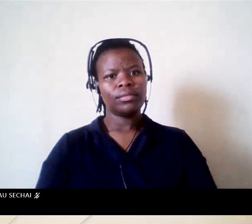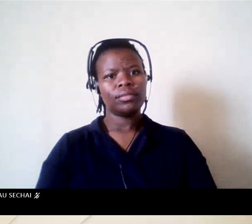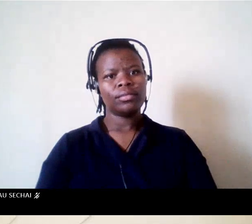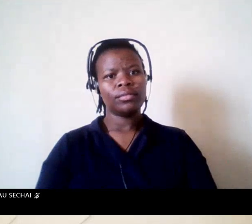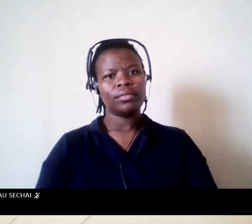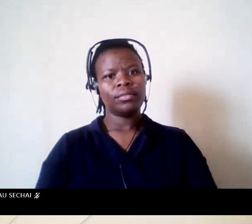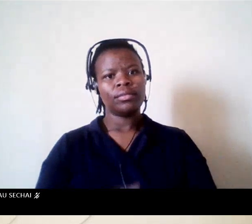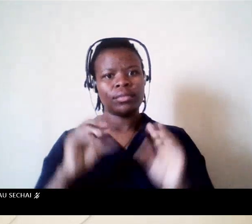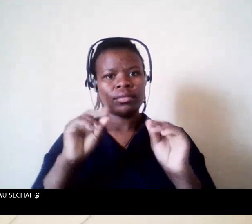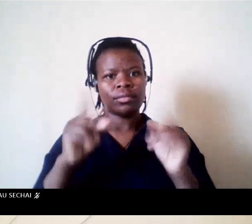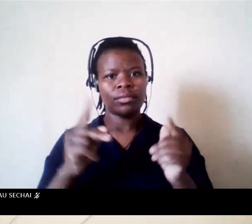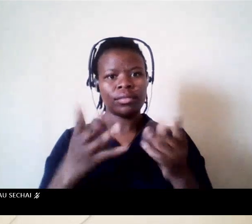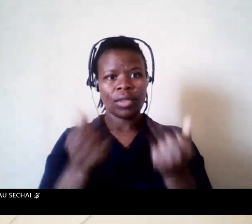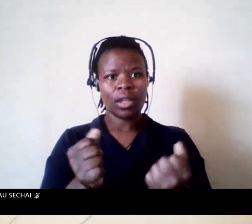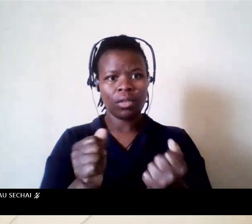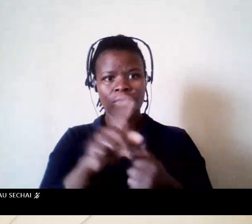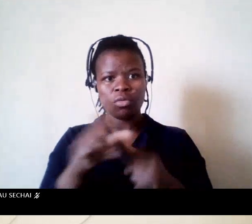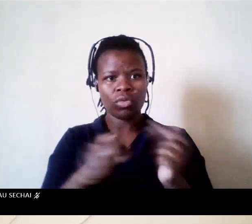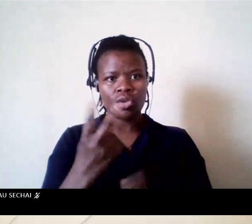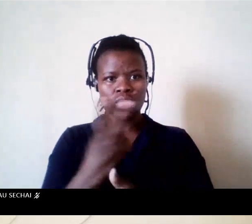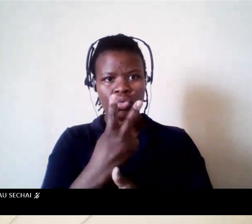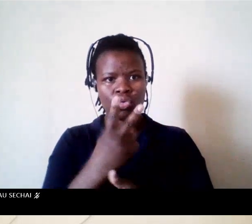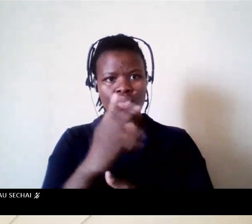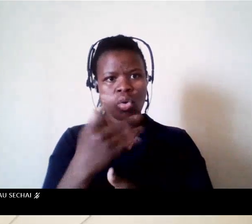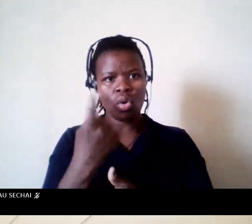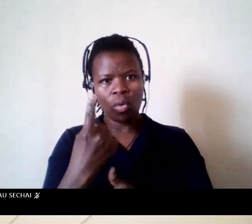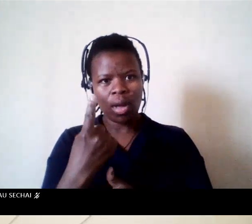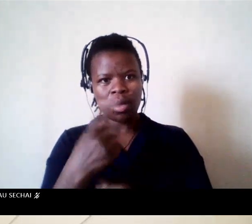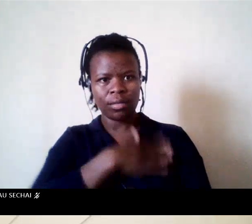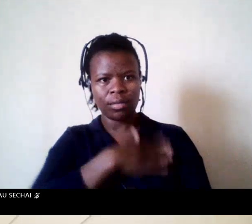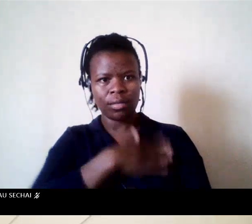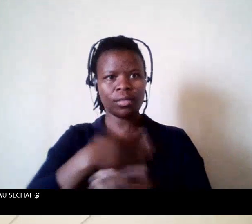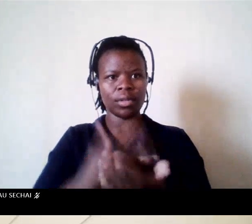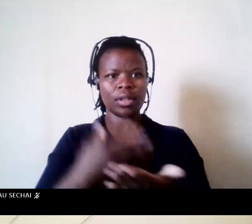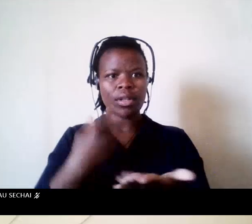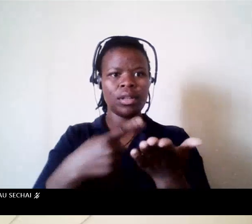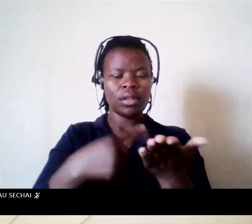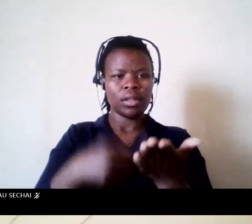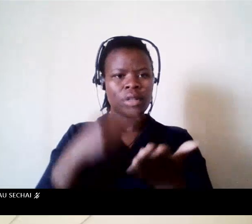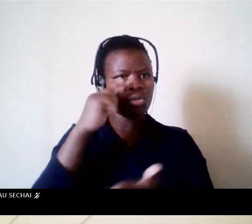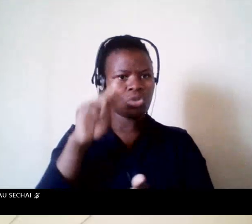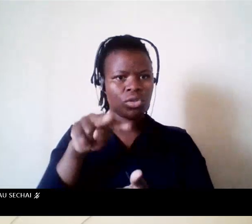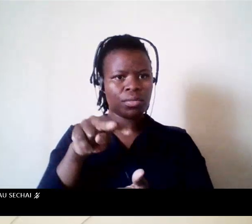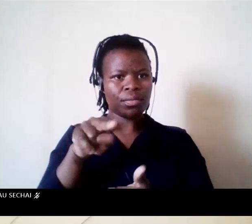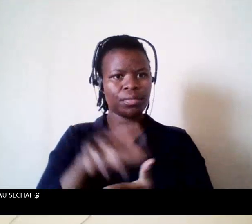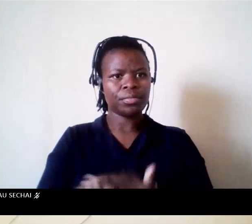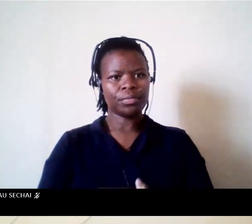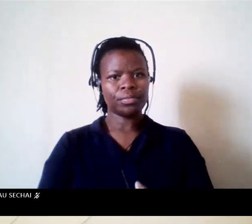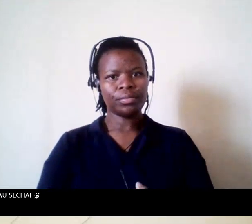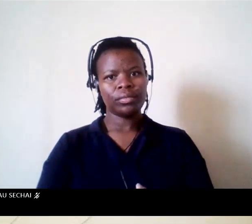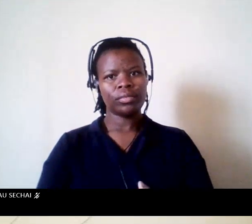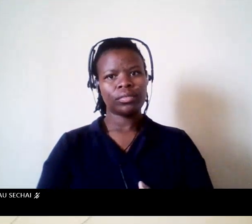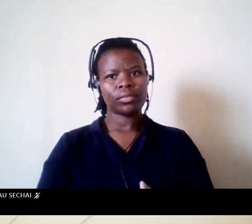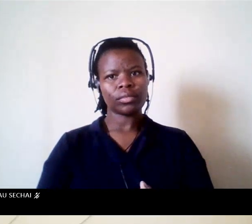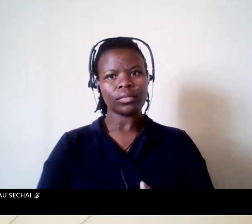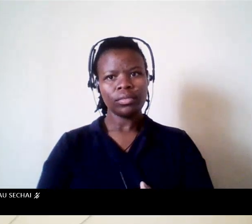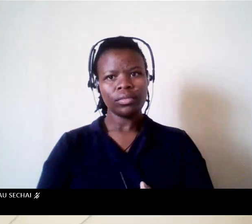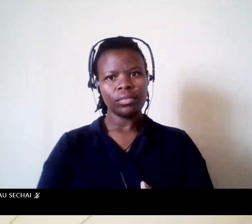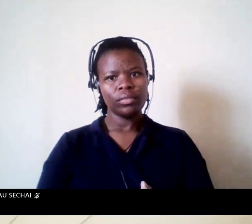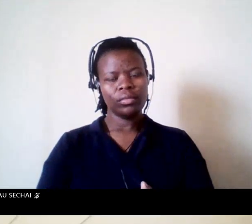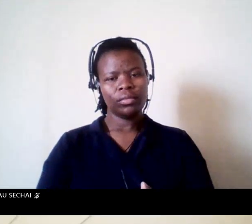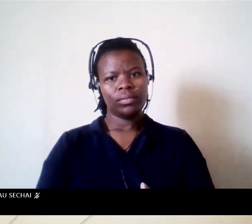to discuss. Let me see. How did I write it? Mbali has a question in the